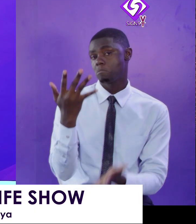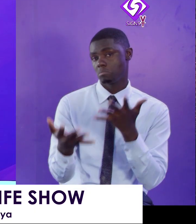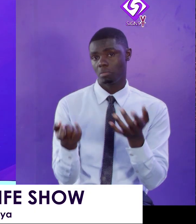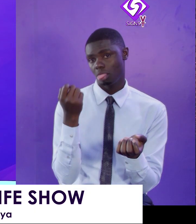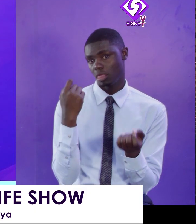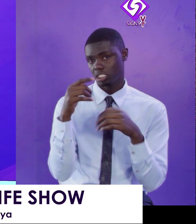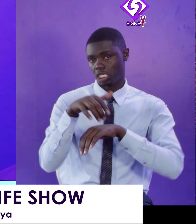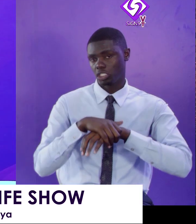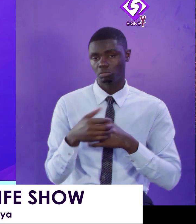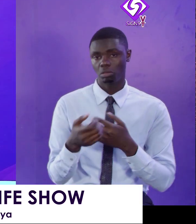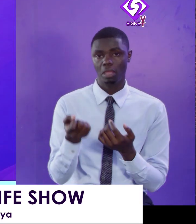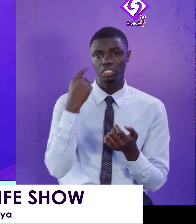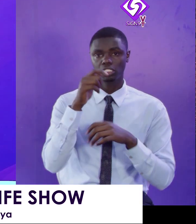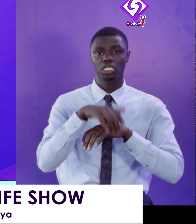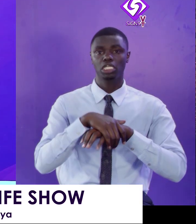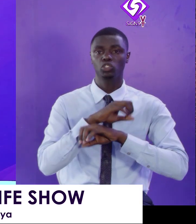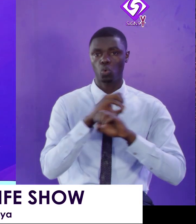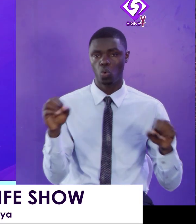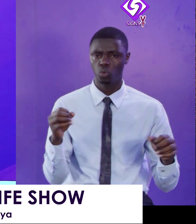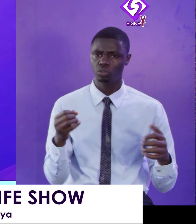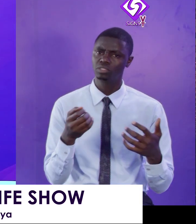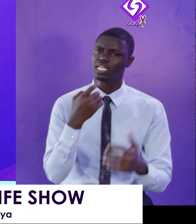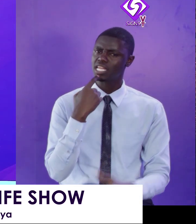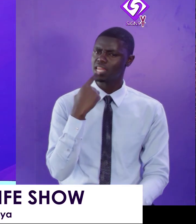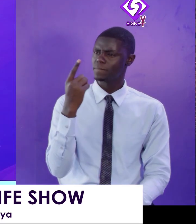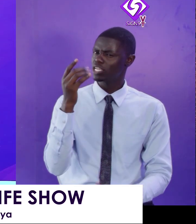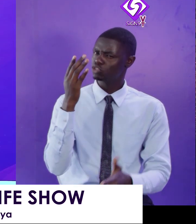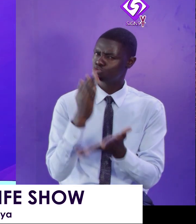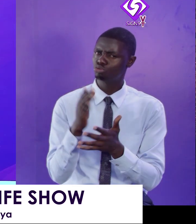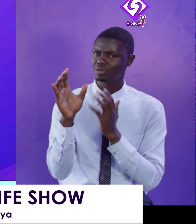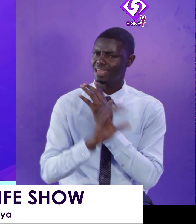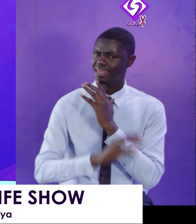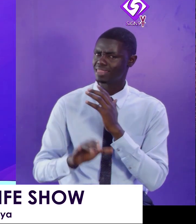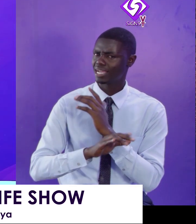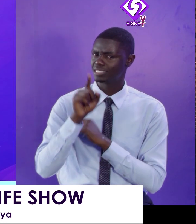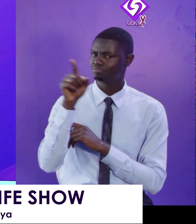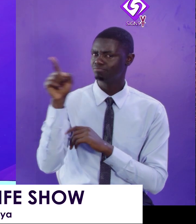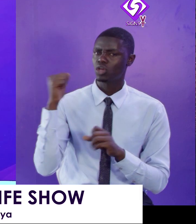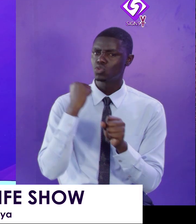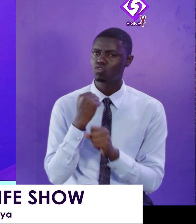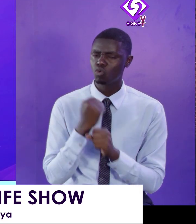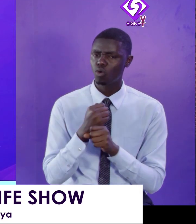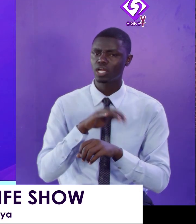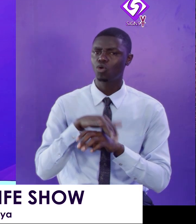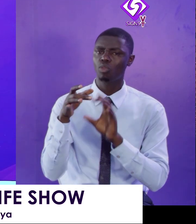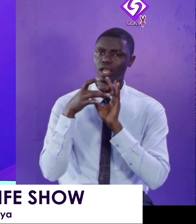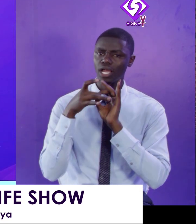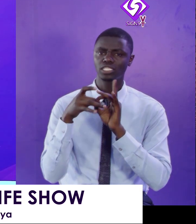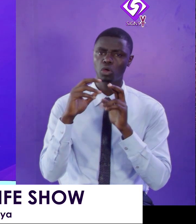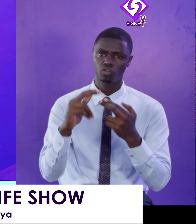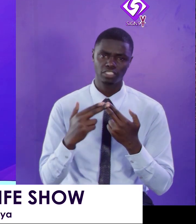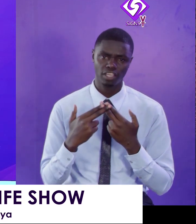English. Send me a word there. Is it true that in your country, you've worked on the culture of saving, that